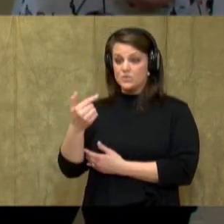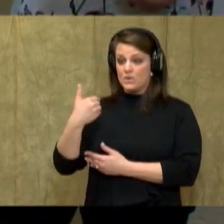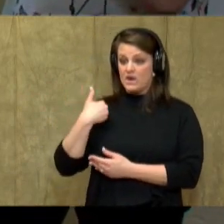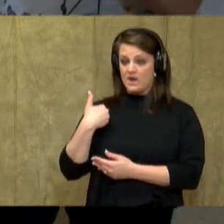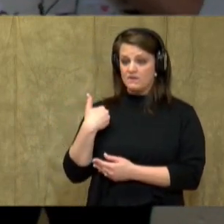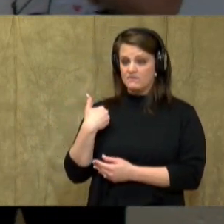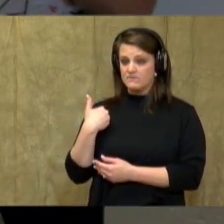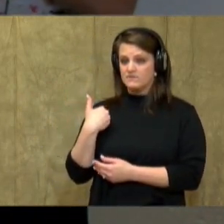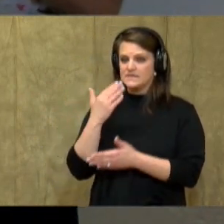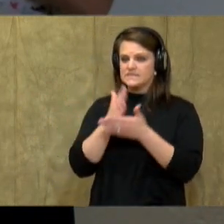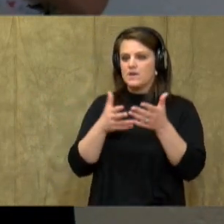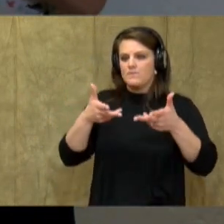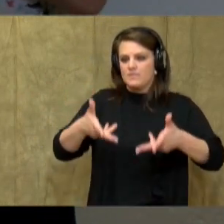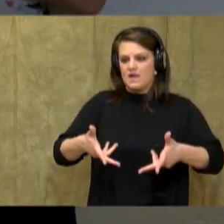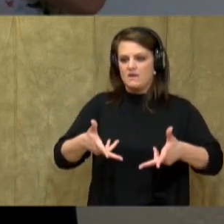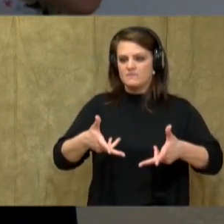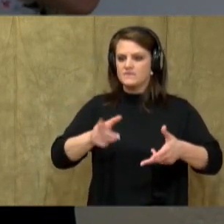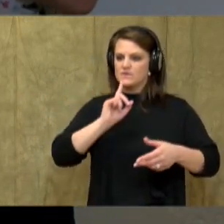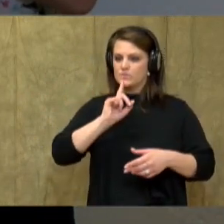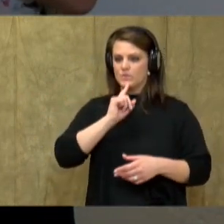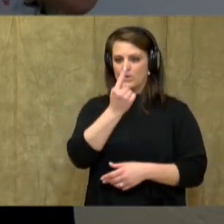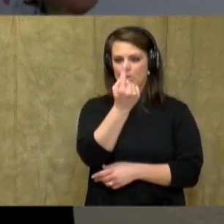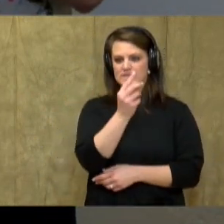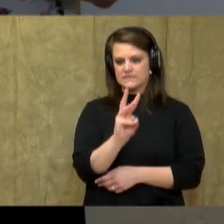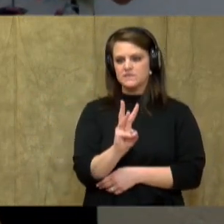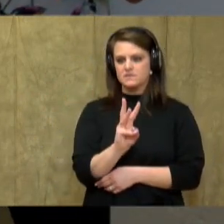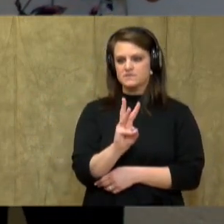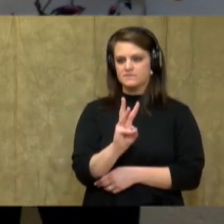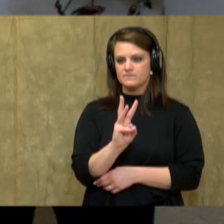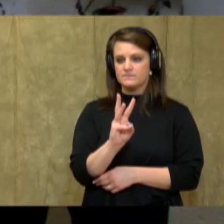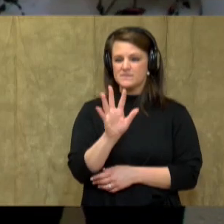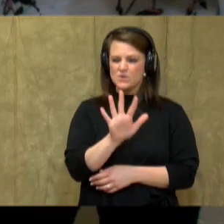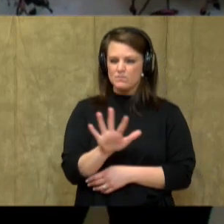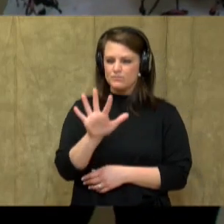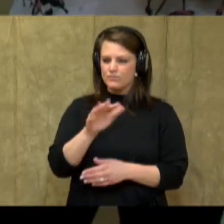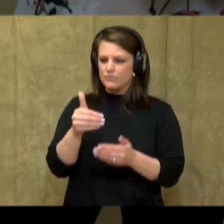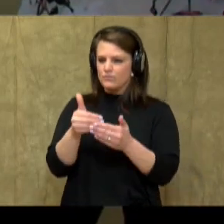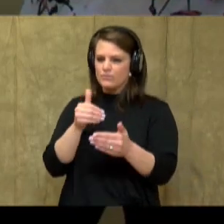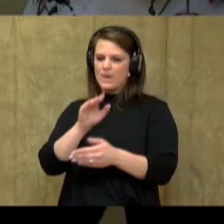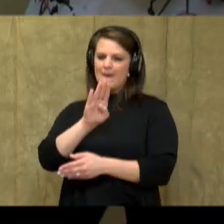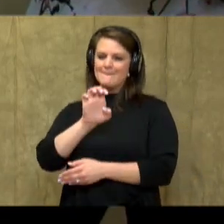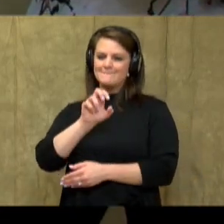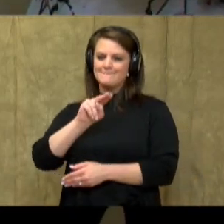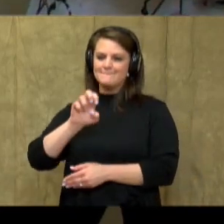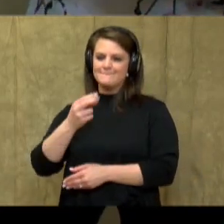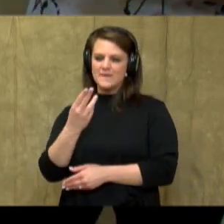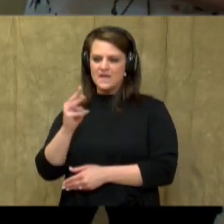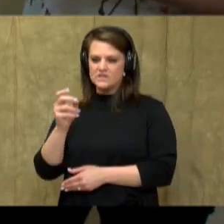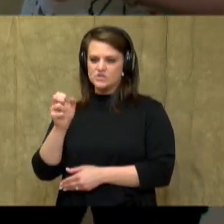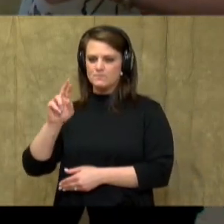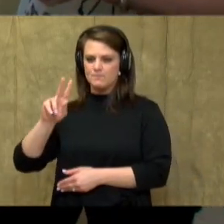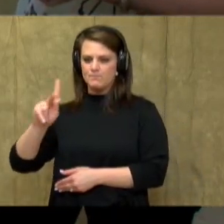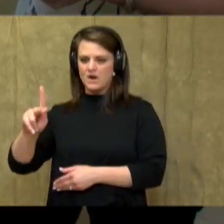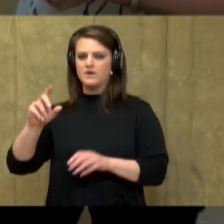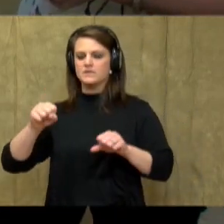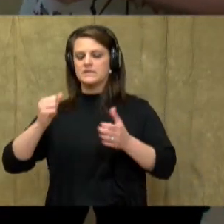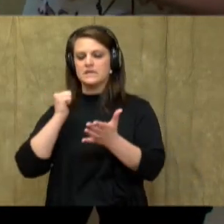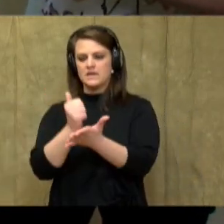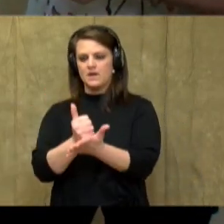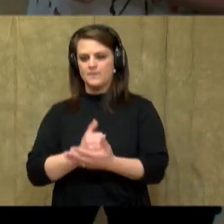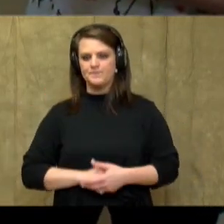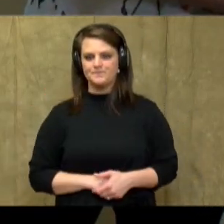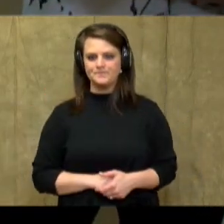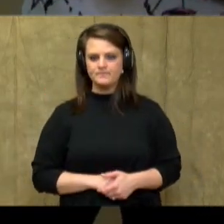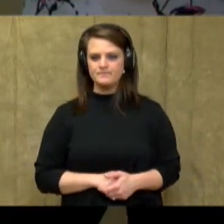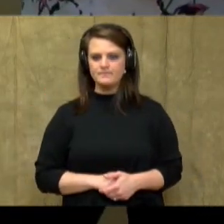have some left over, which is really just 1/6. So estimating and benchmarking can also help you. All right?